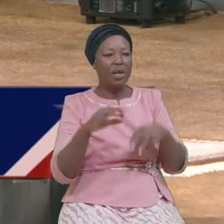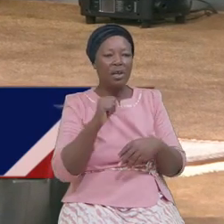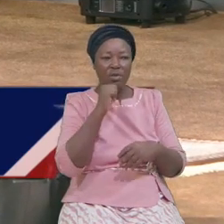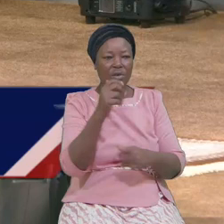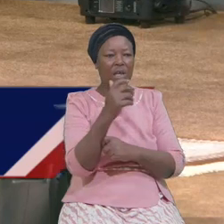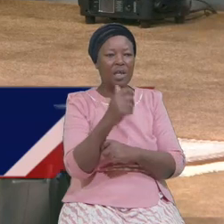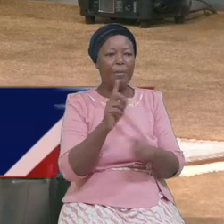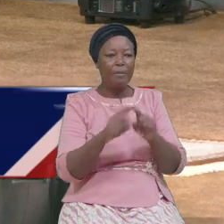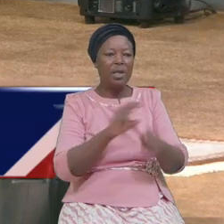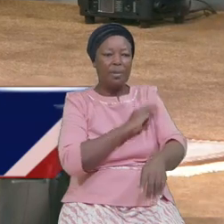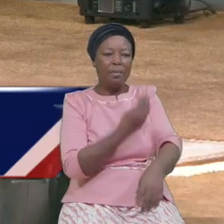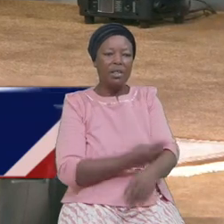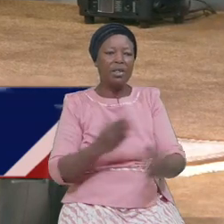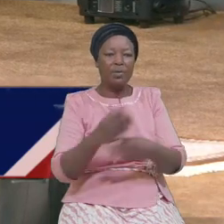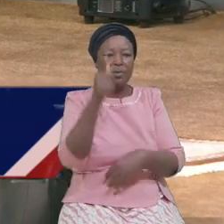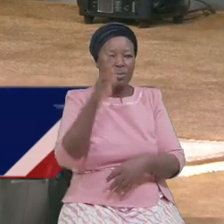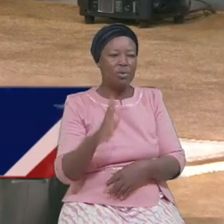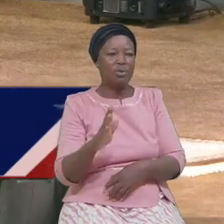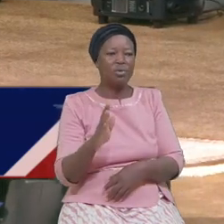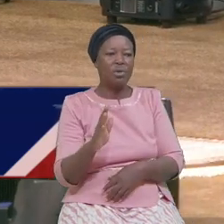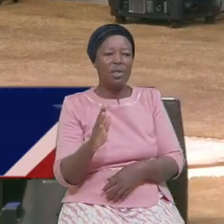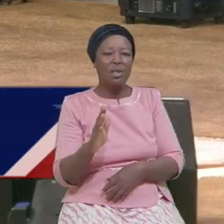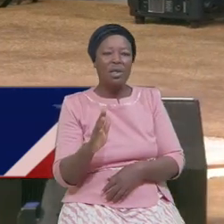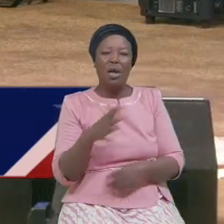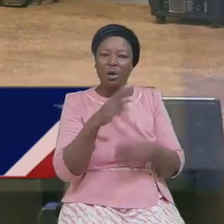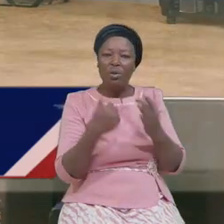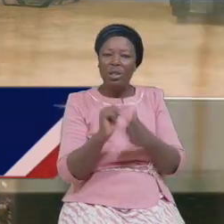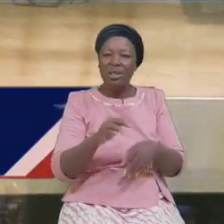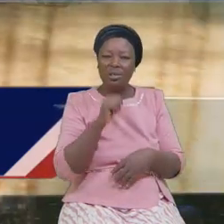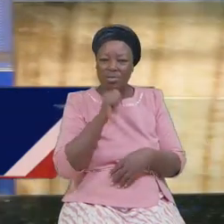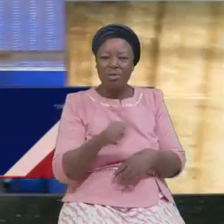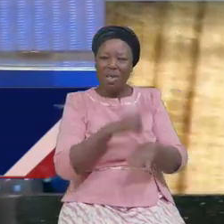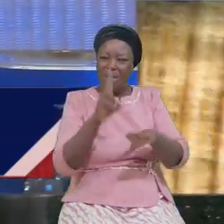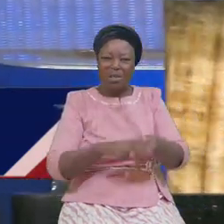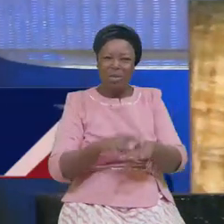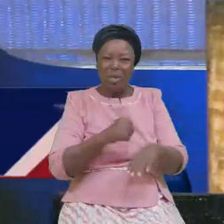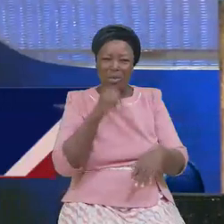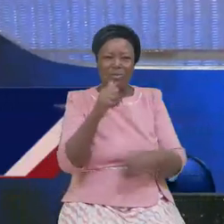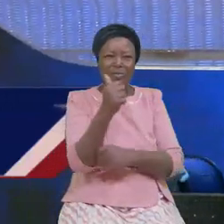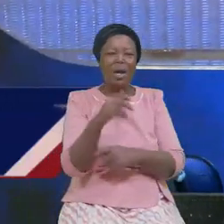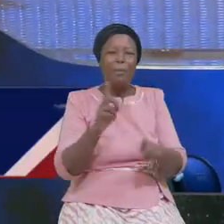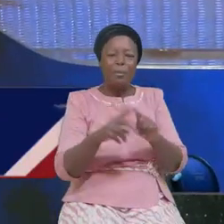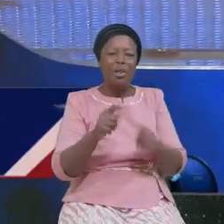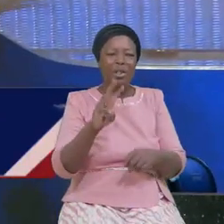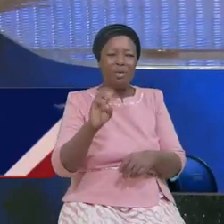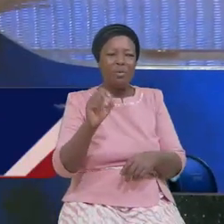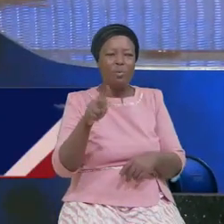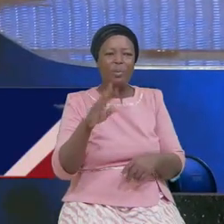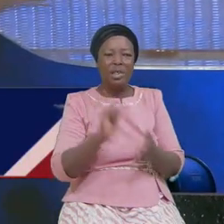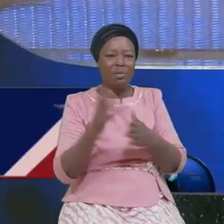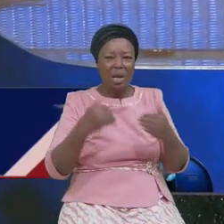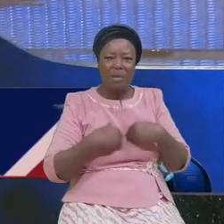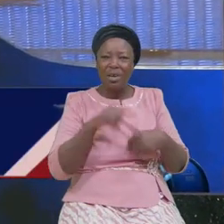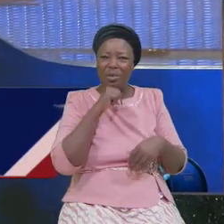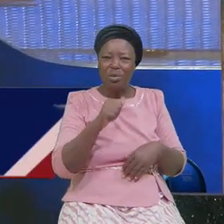have, they are not carnal, they are not human, they are not natural, they are not fleshly. The weapons we have, they are not of, you